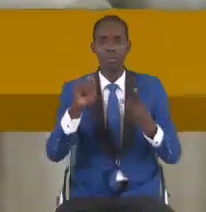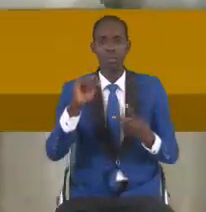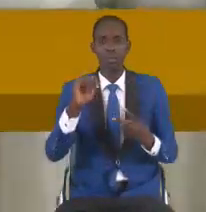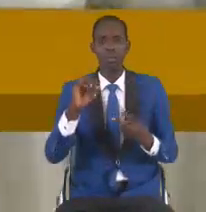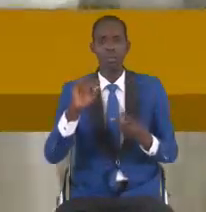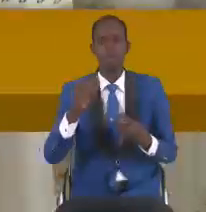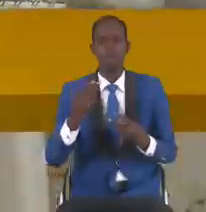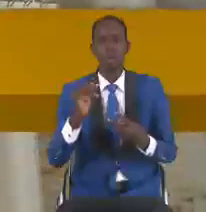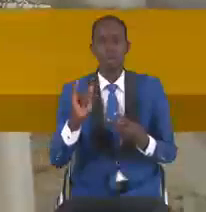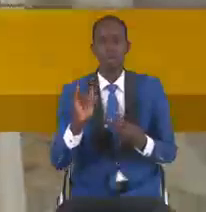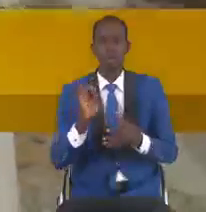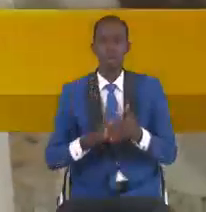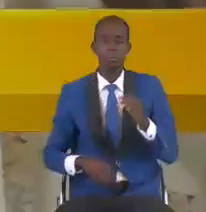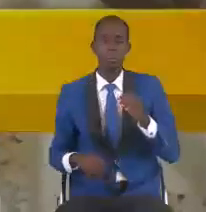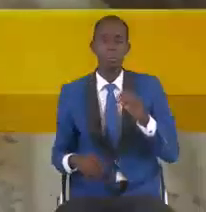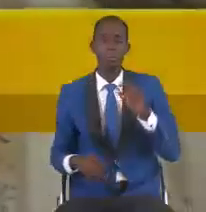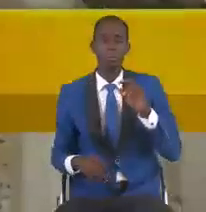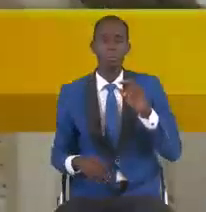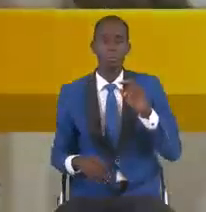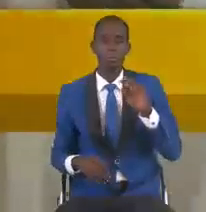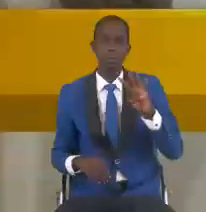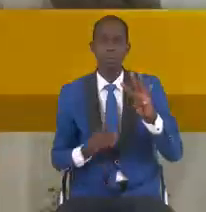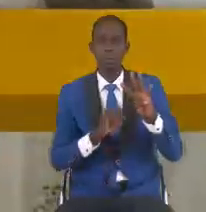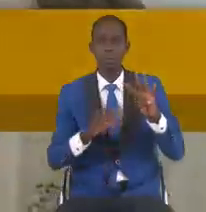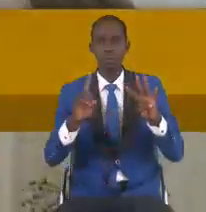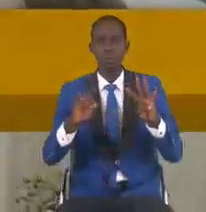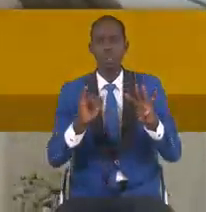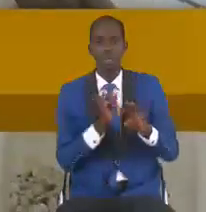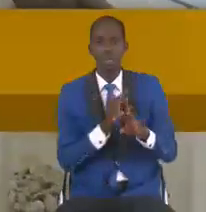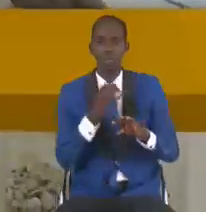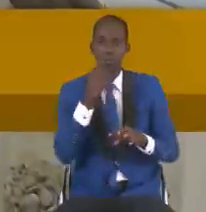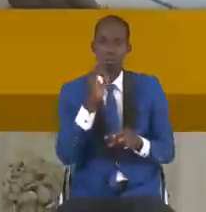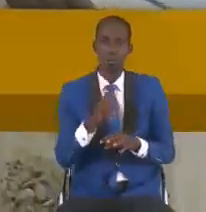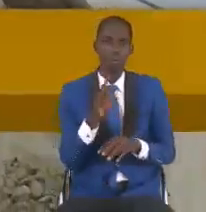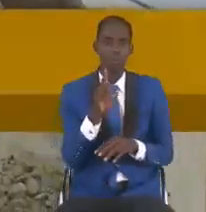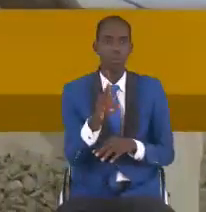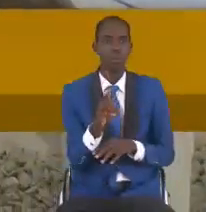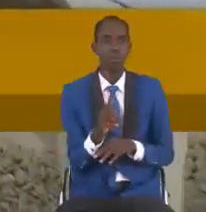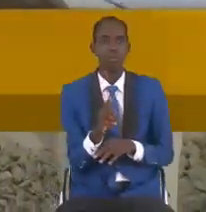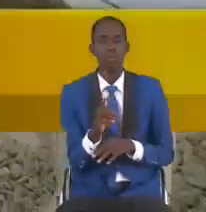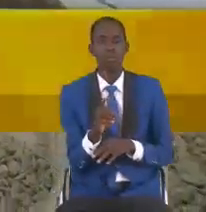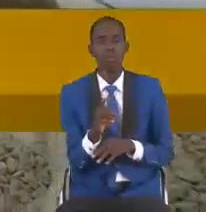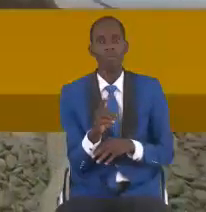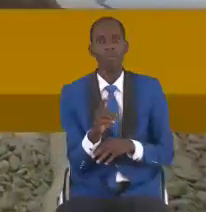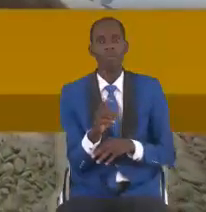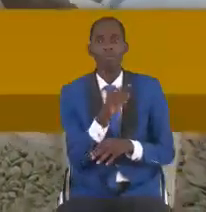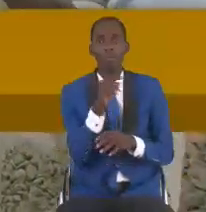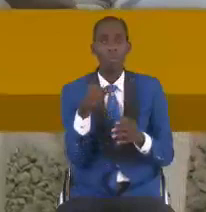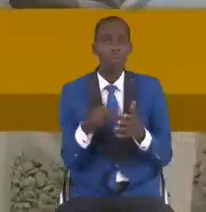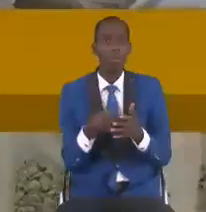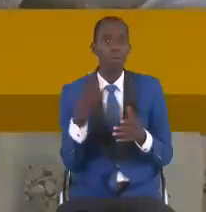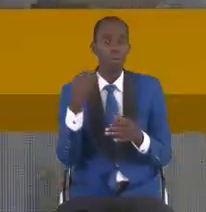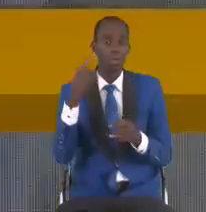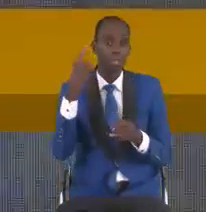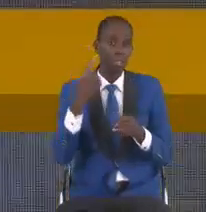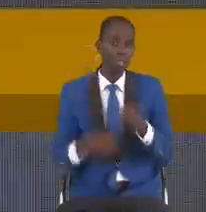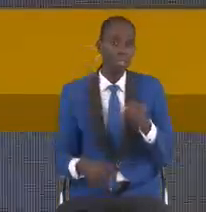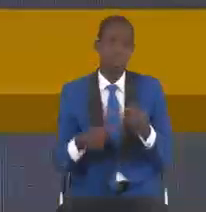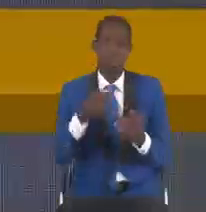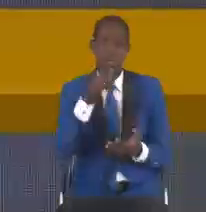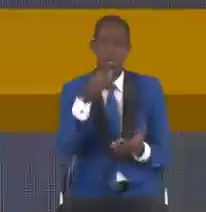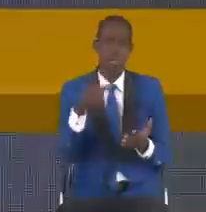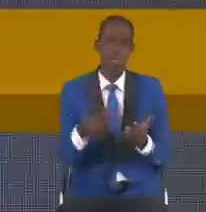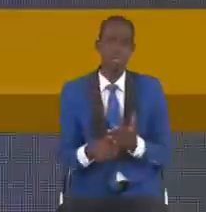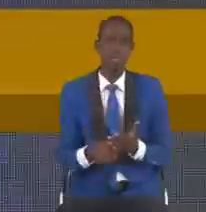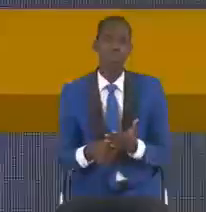I charge thee, solemn charge. By the way, this was the last epistle that Paul